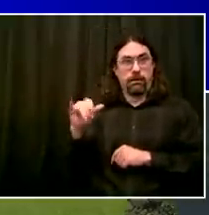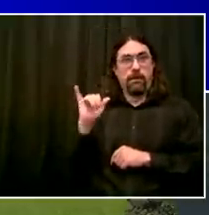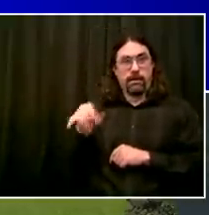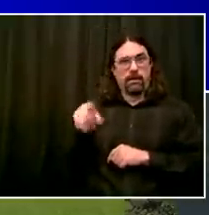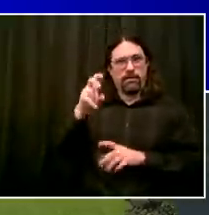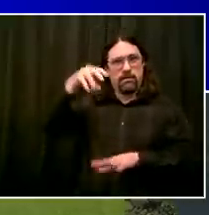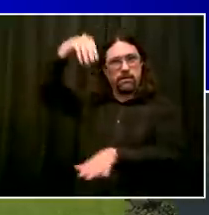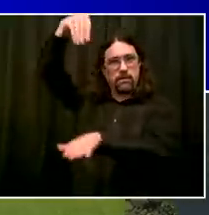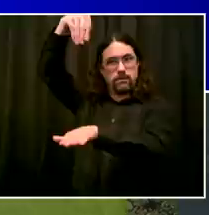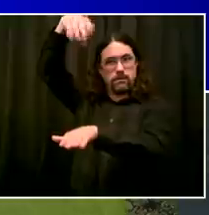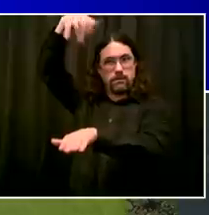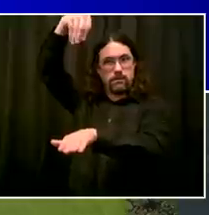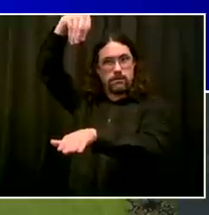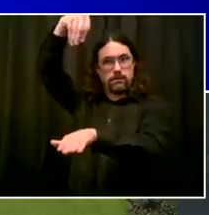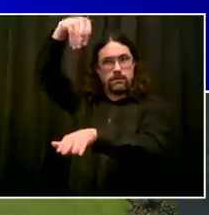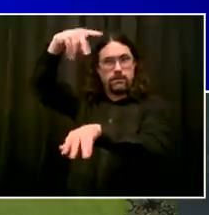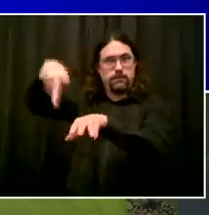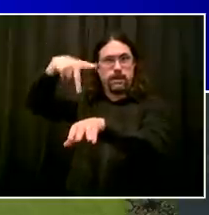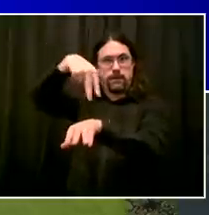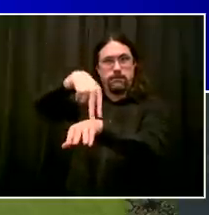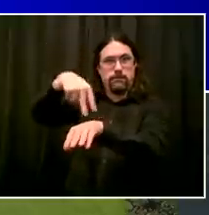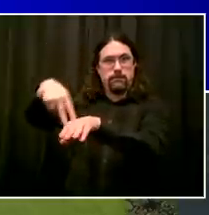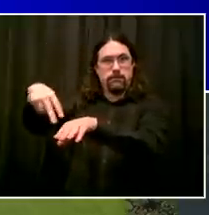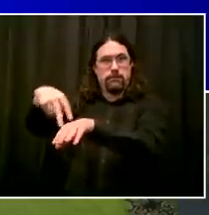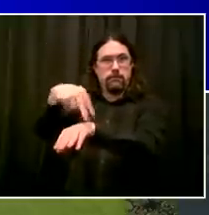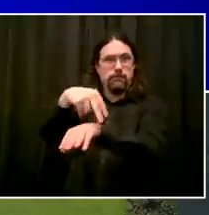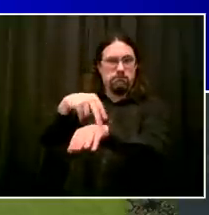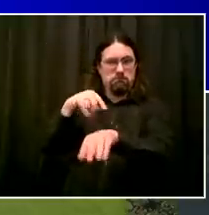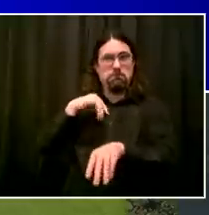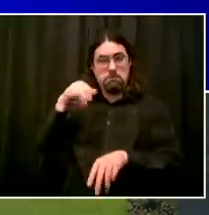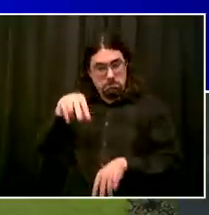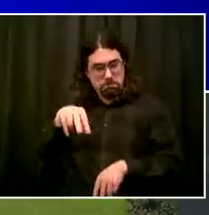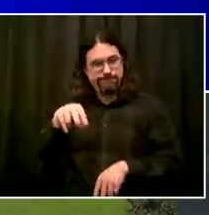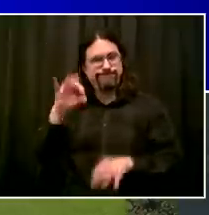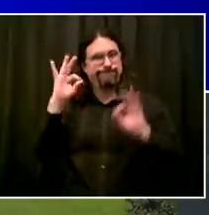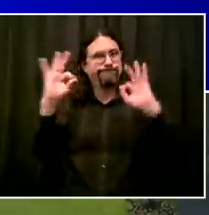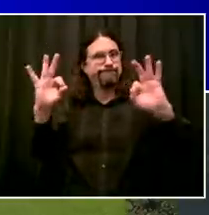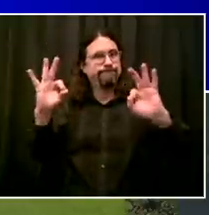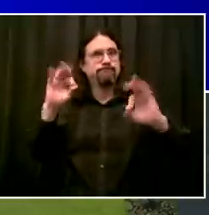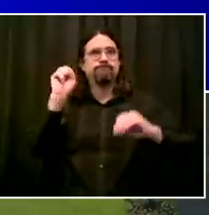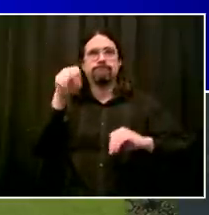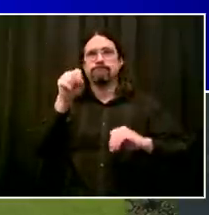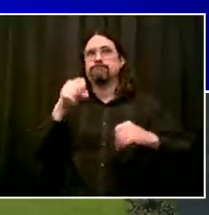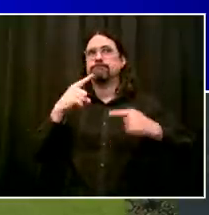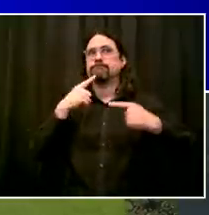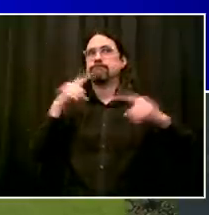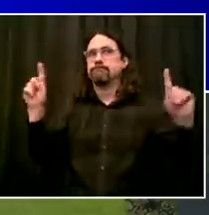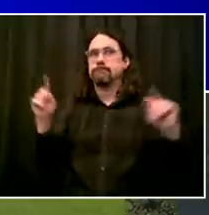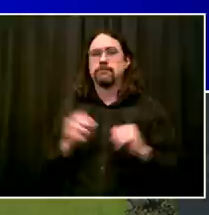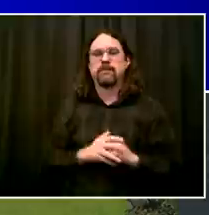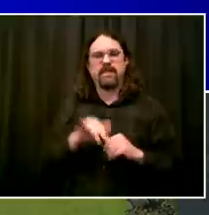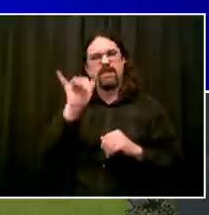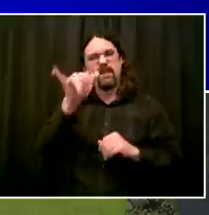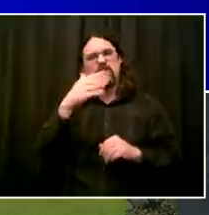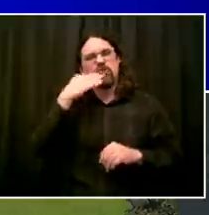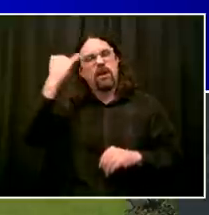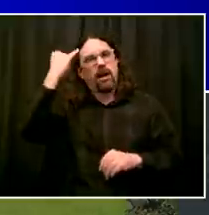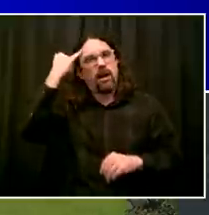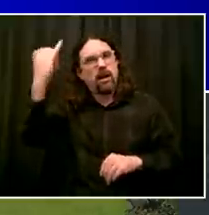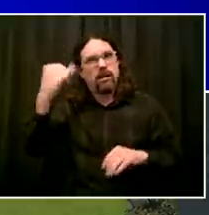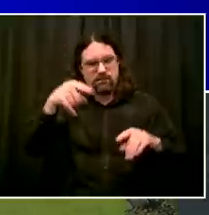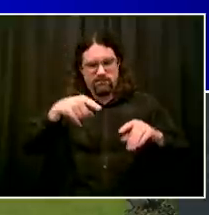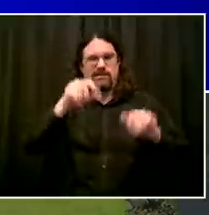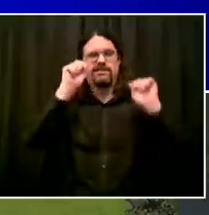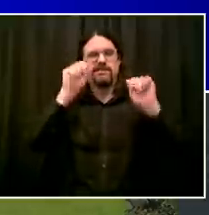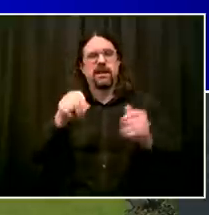to make sure that that kind of model is used in other places where it could work. So something we never thought of